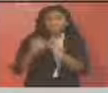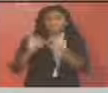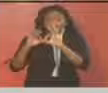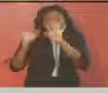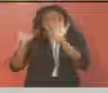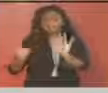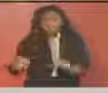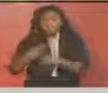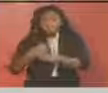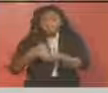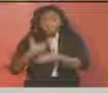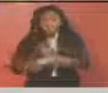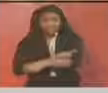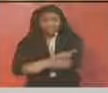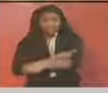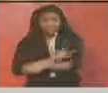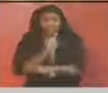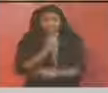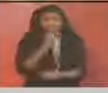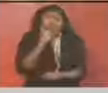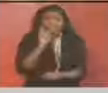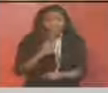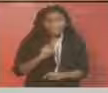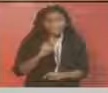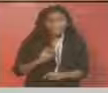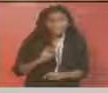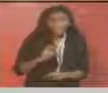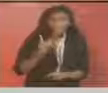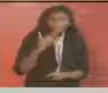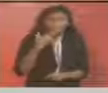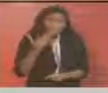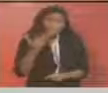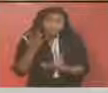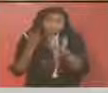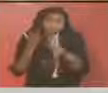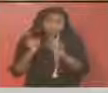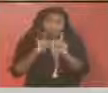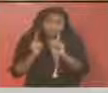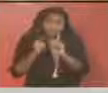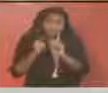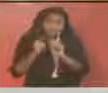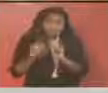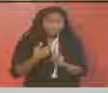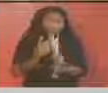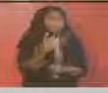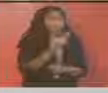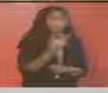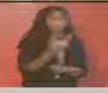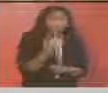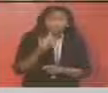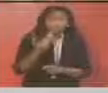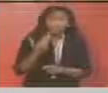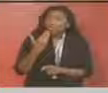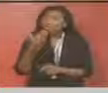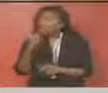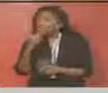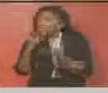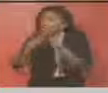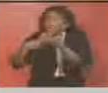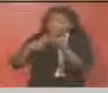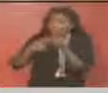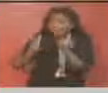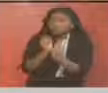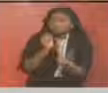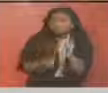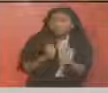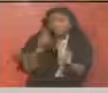manufacturer, they have to be willing to speak to you. So we were making approaches prior to October 1st,